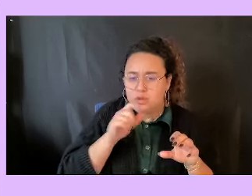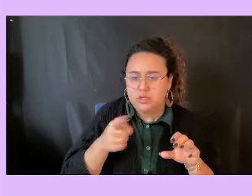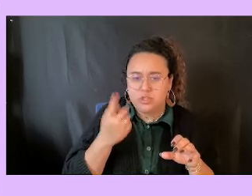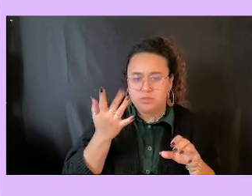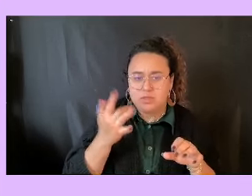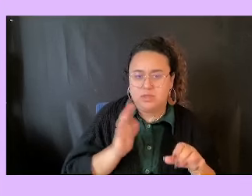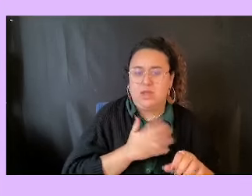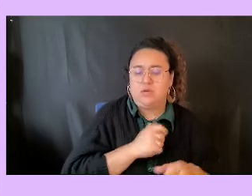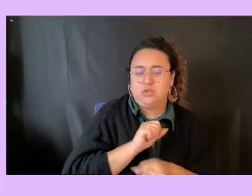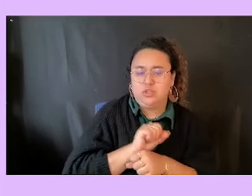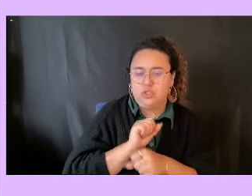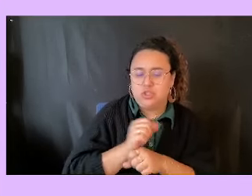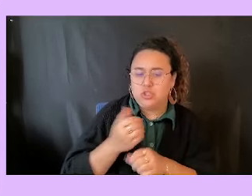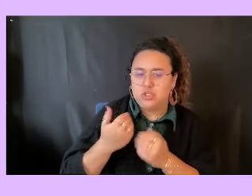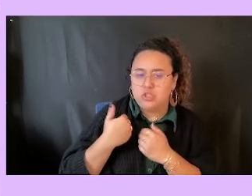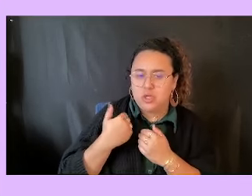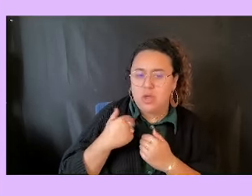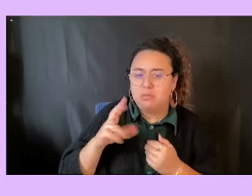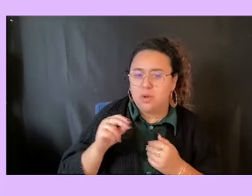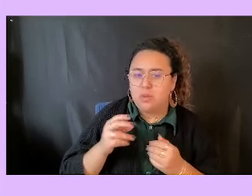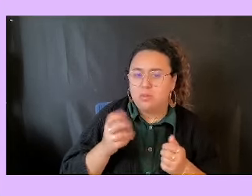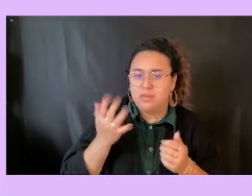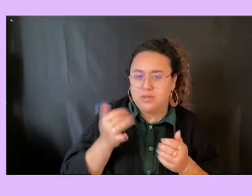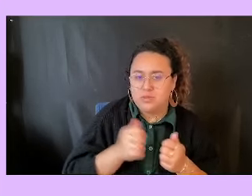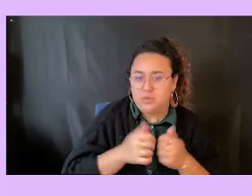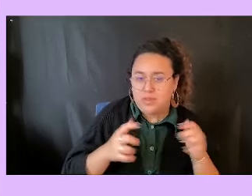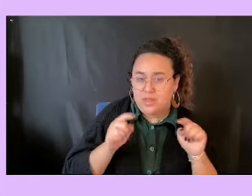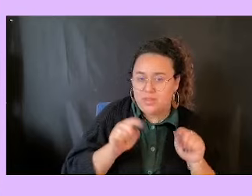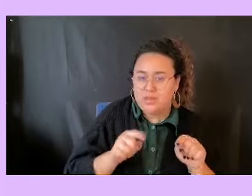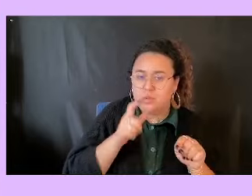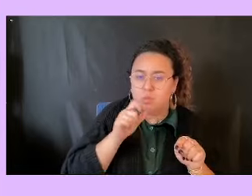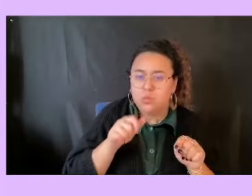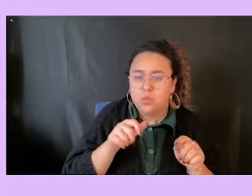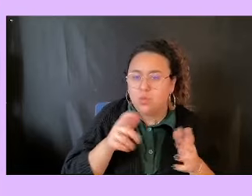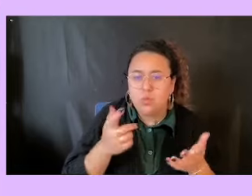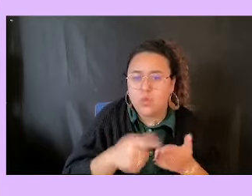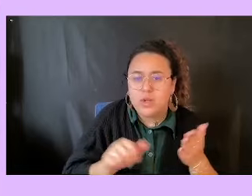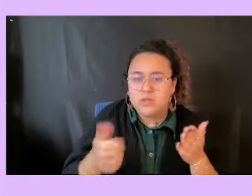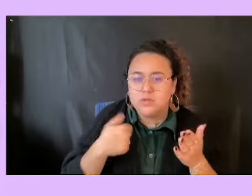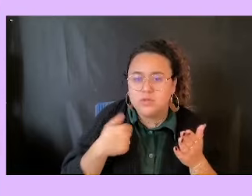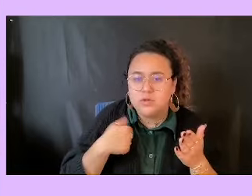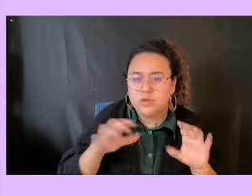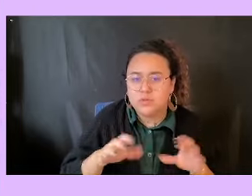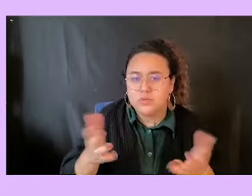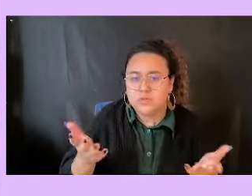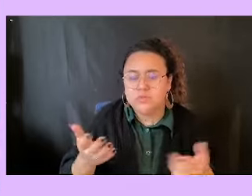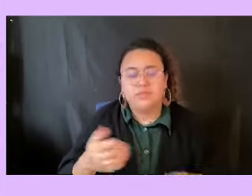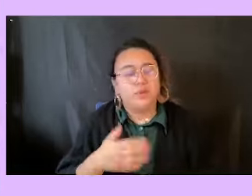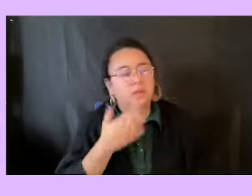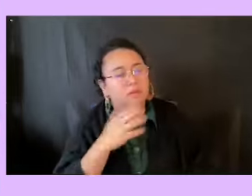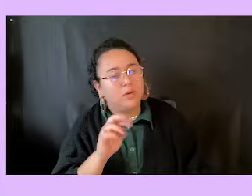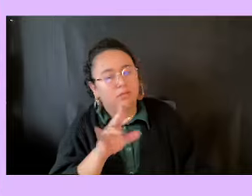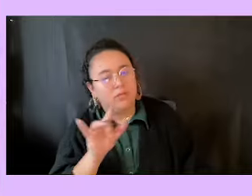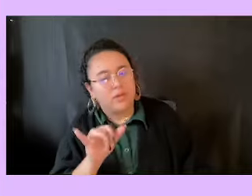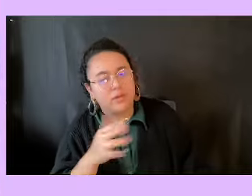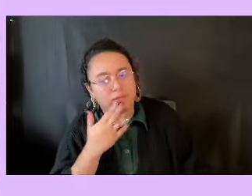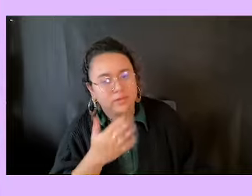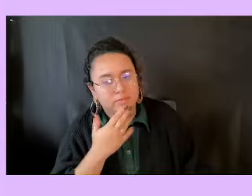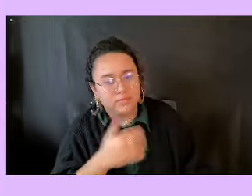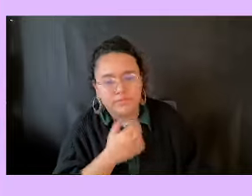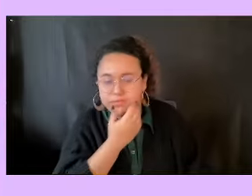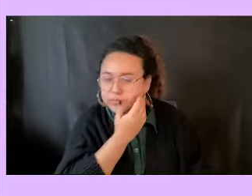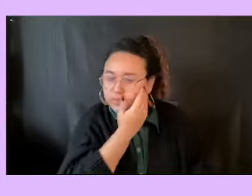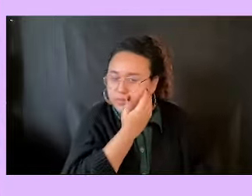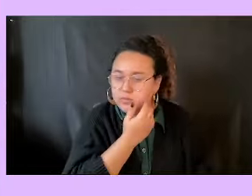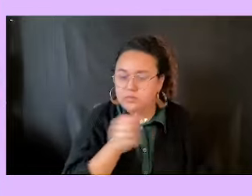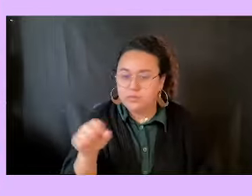not just because it's our job, but because without it, what else are we doing? Thanks, Riley. I see,